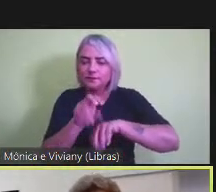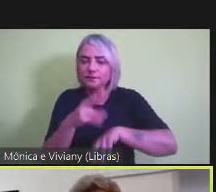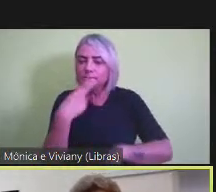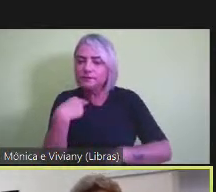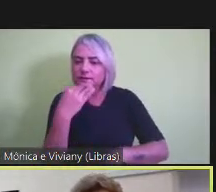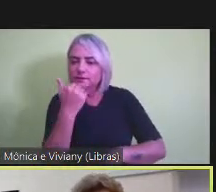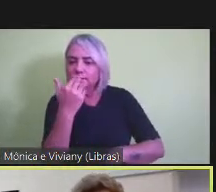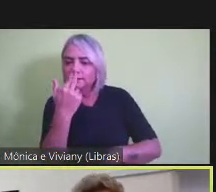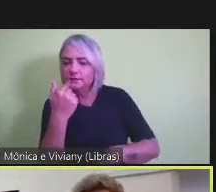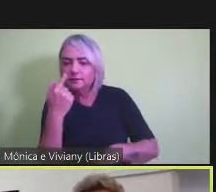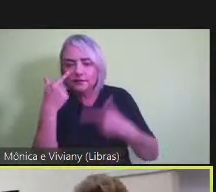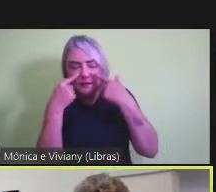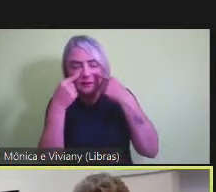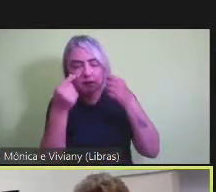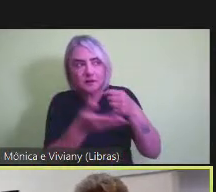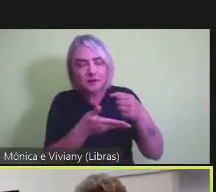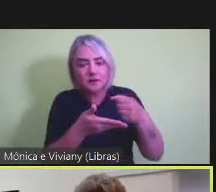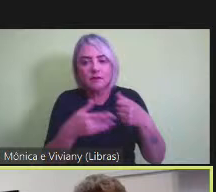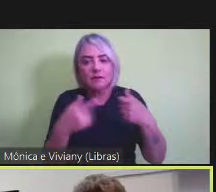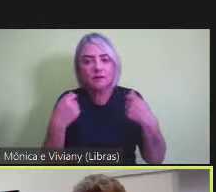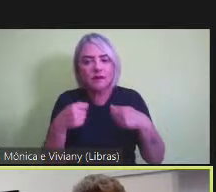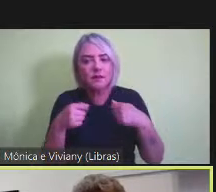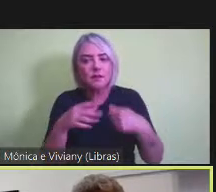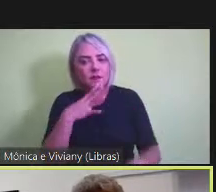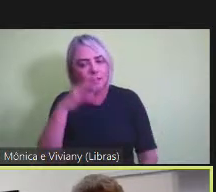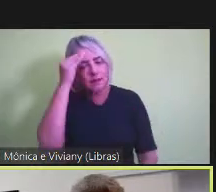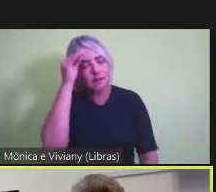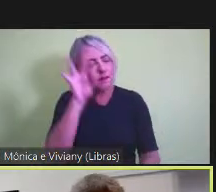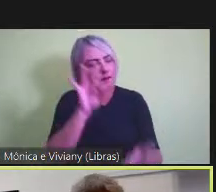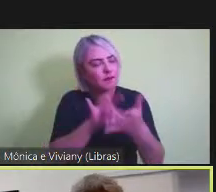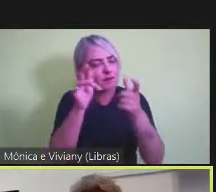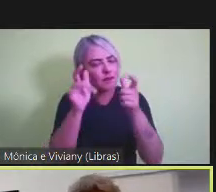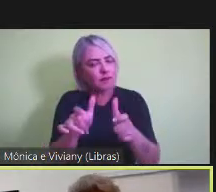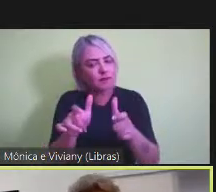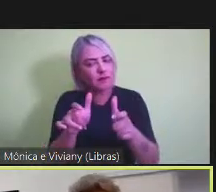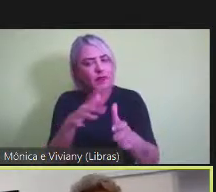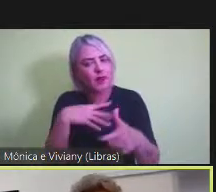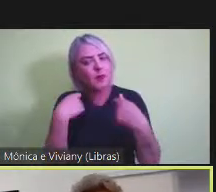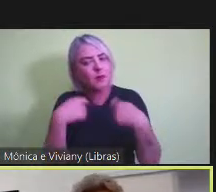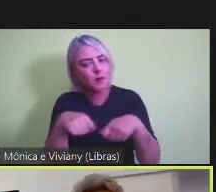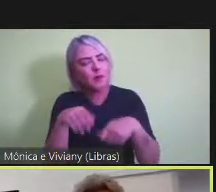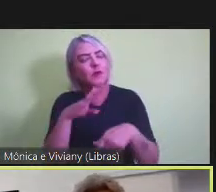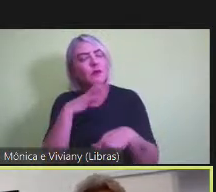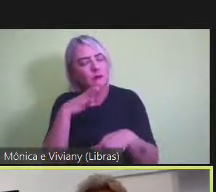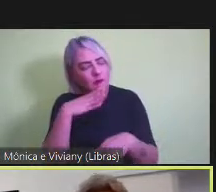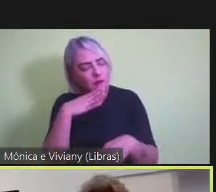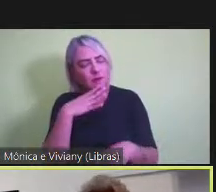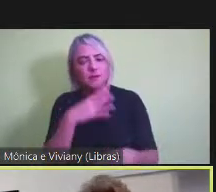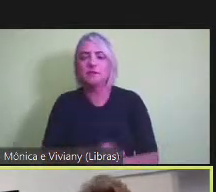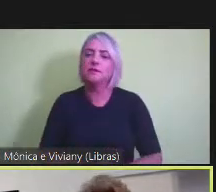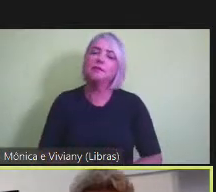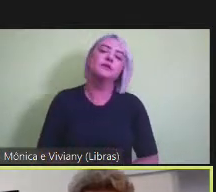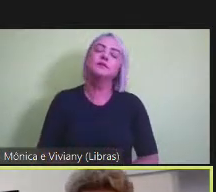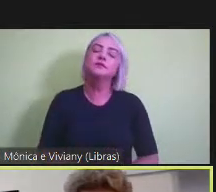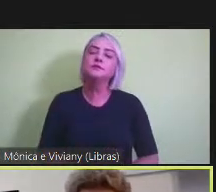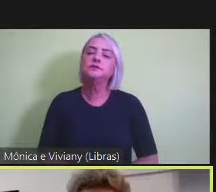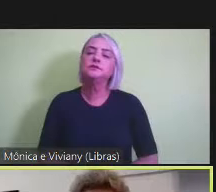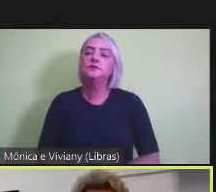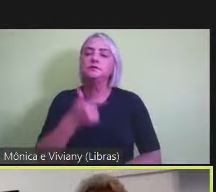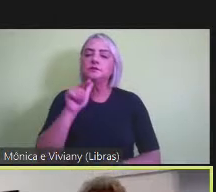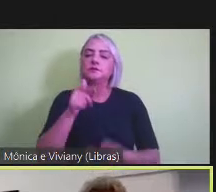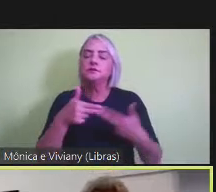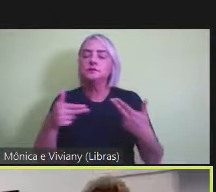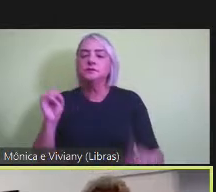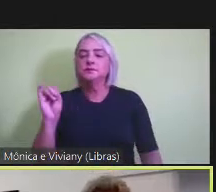and nutrition in primary healthcare, which needs to know the reality of the place, to know the necessity of